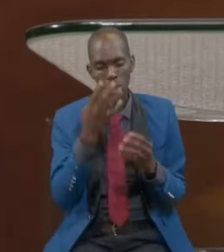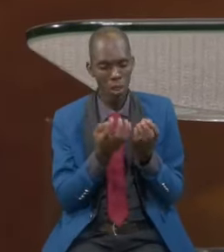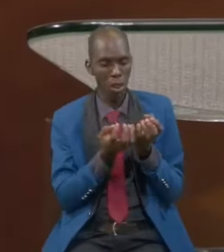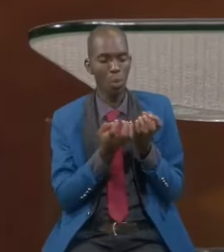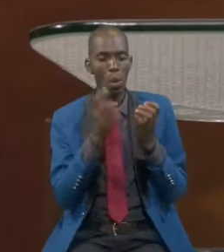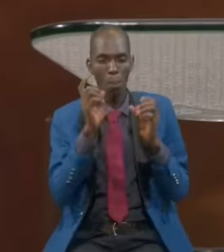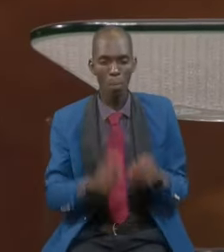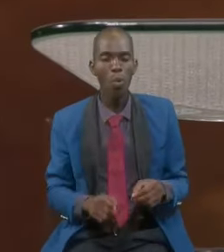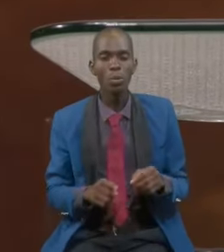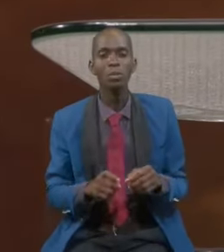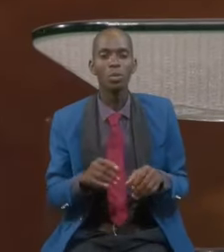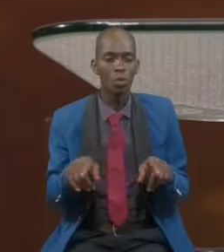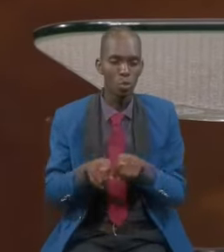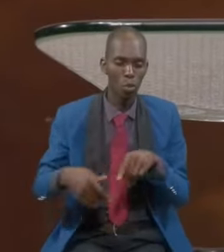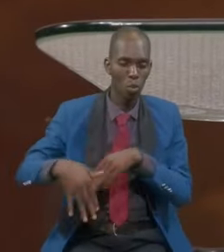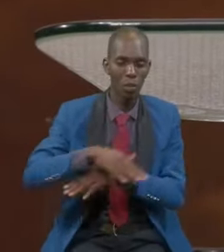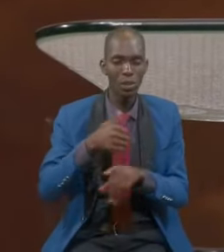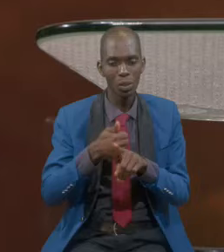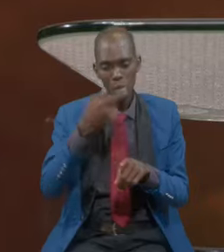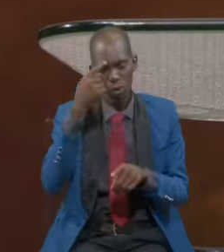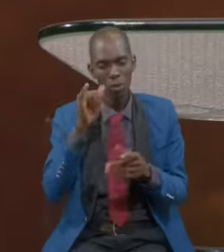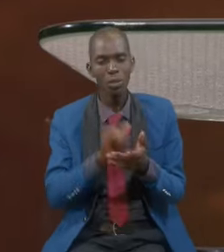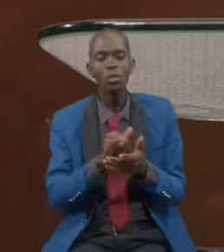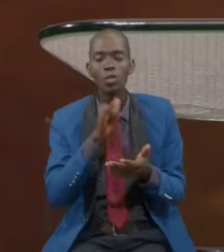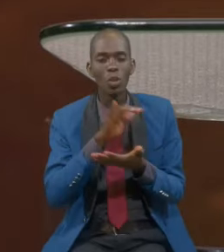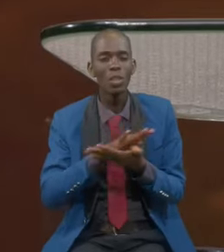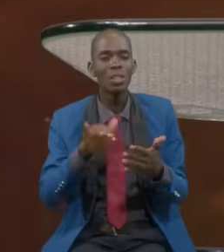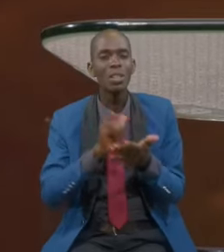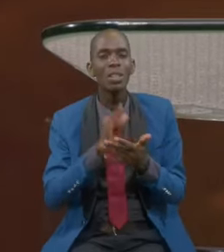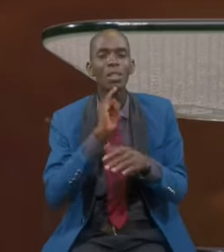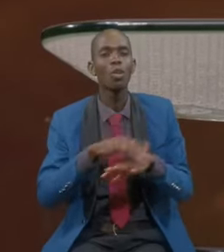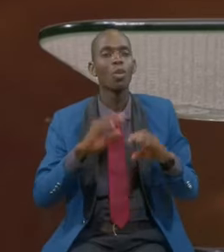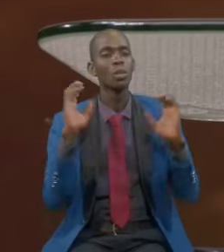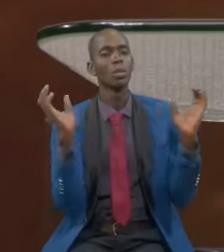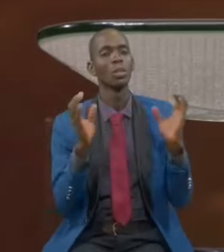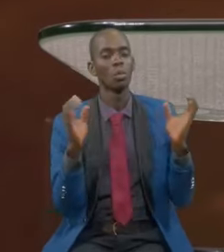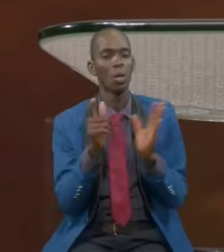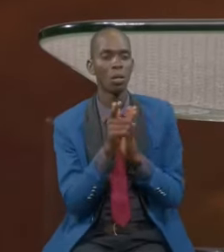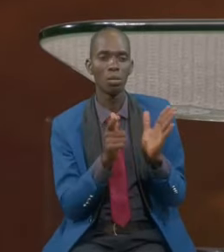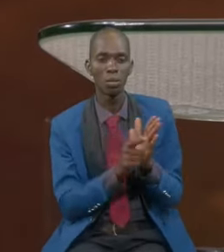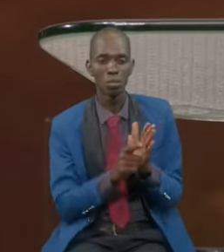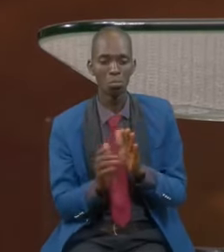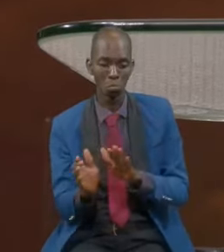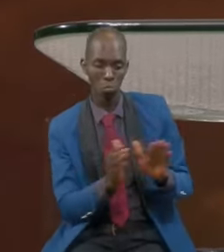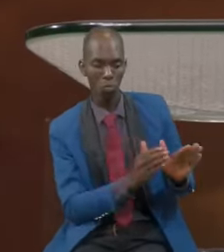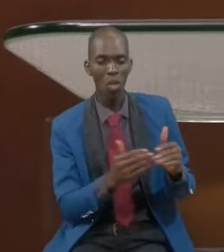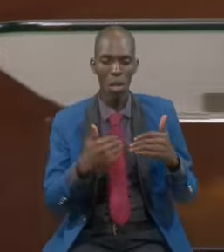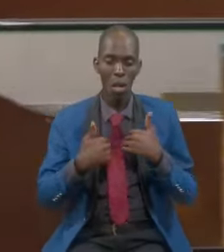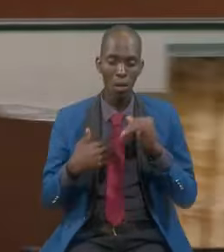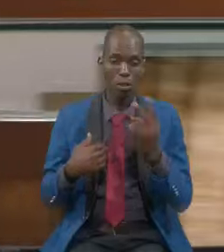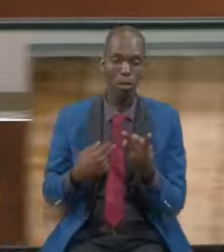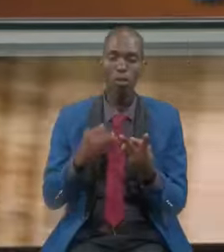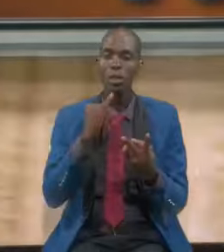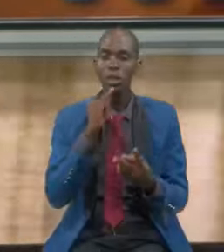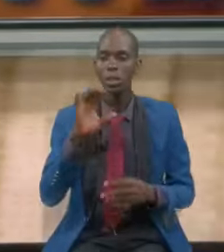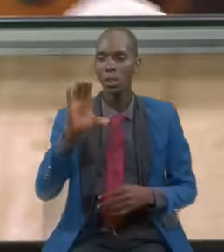mouth. Unclean, ceremonial law. That's different. There is the civil law. The civil law is,